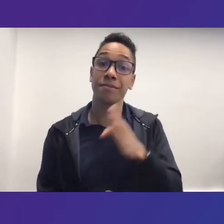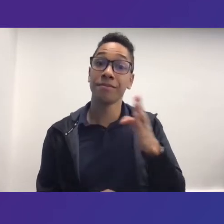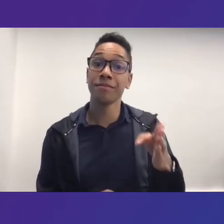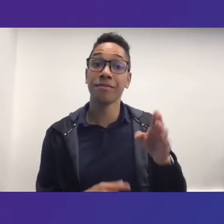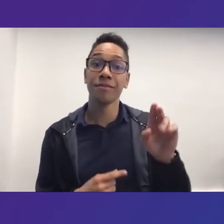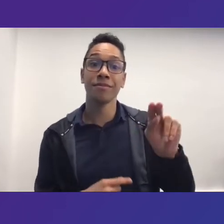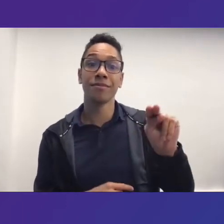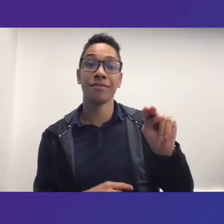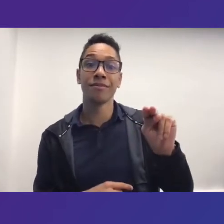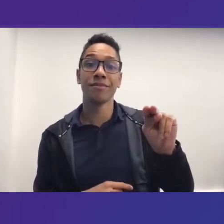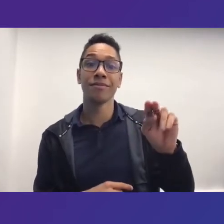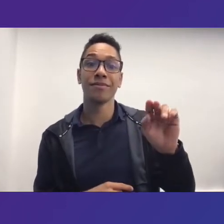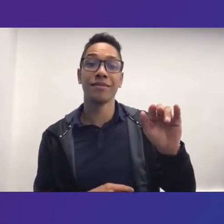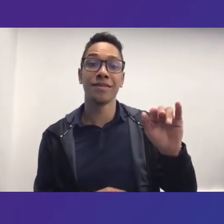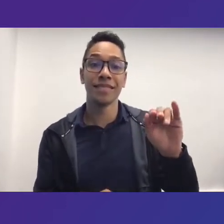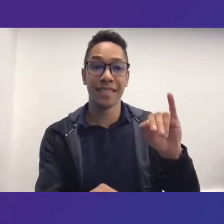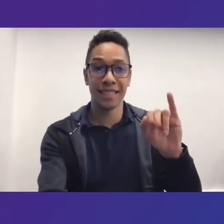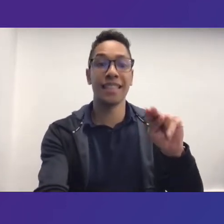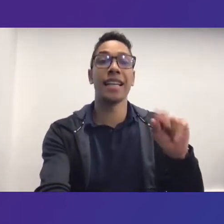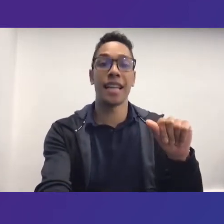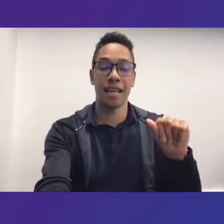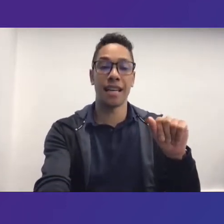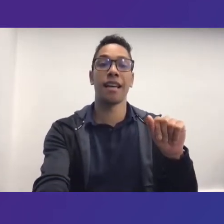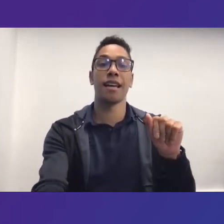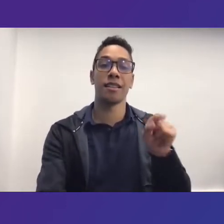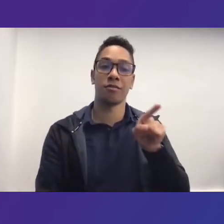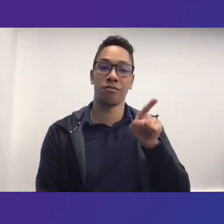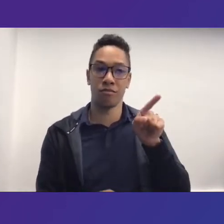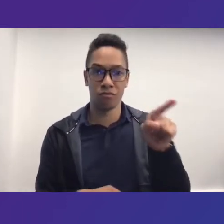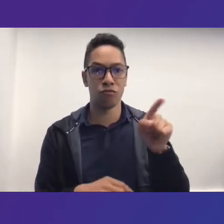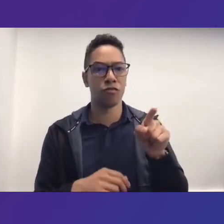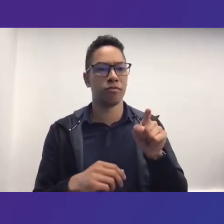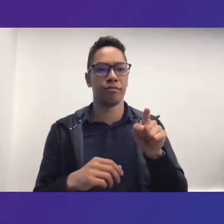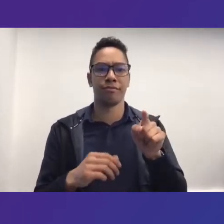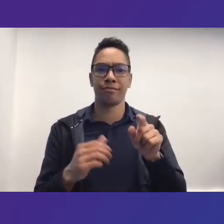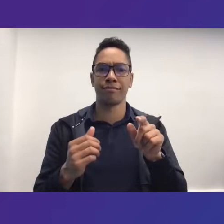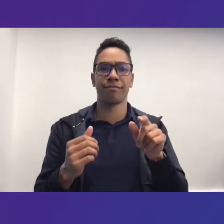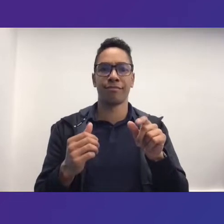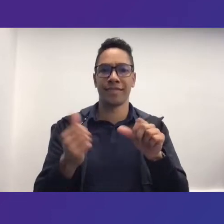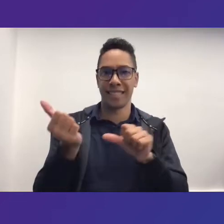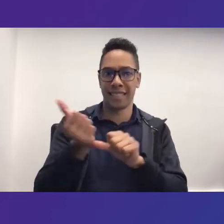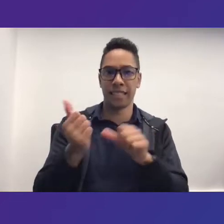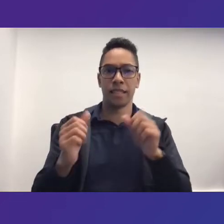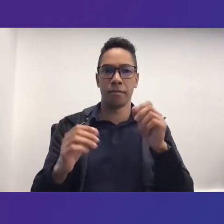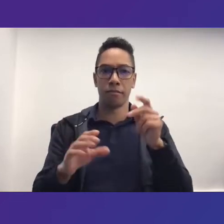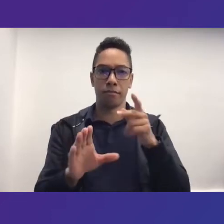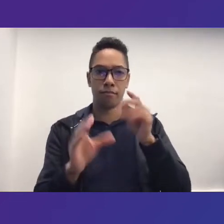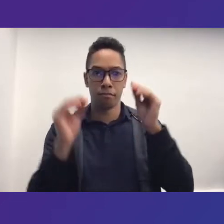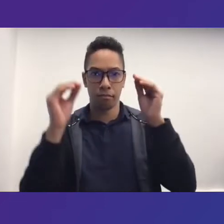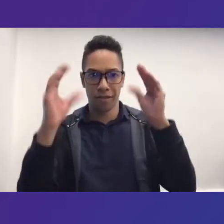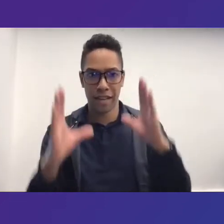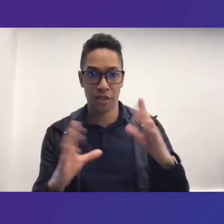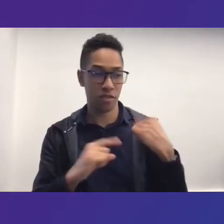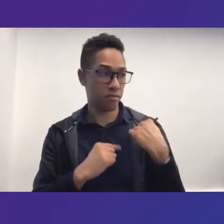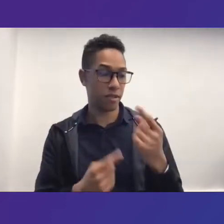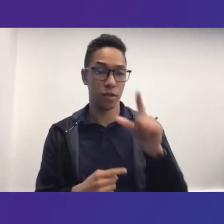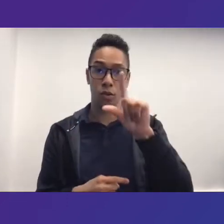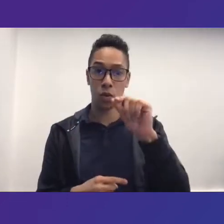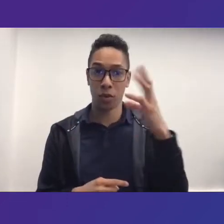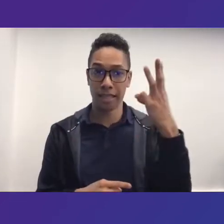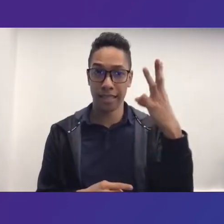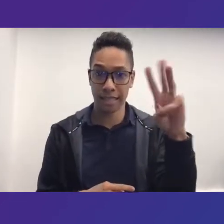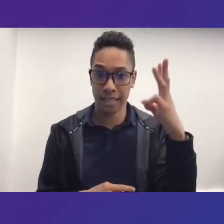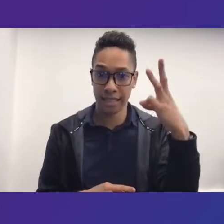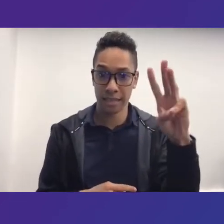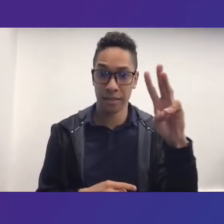Goldman. Welcome. Nina has been an adjunct assistant professor here at Hunter College since 2016, while